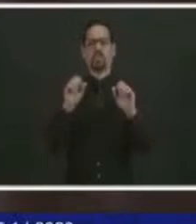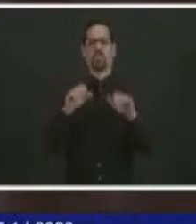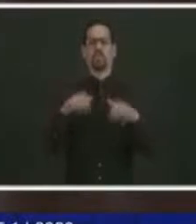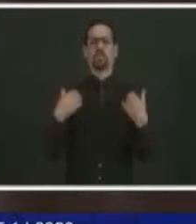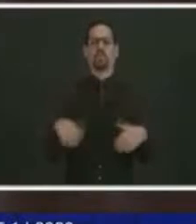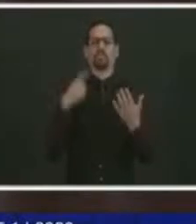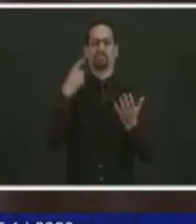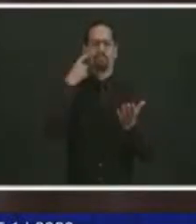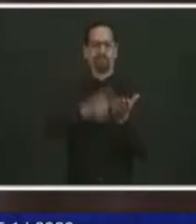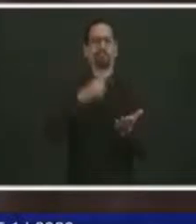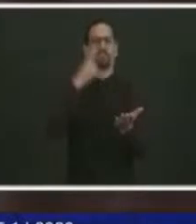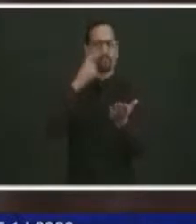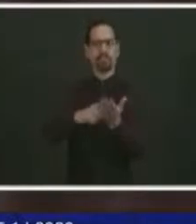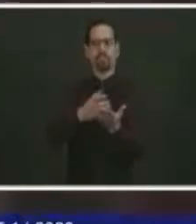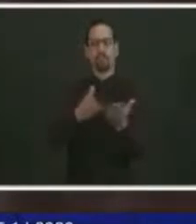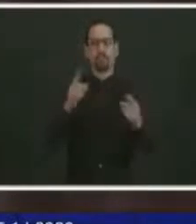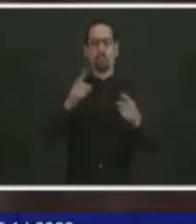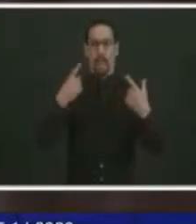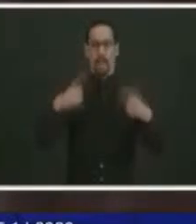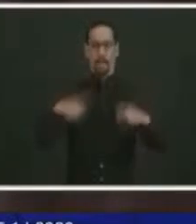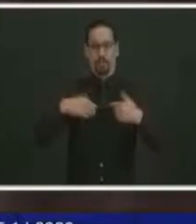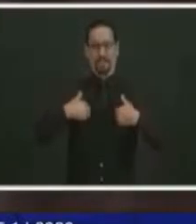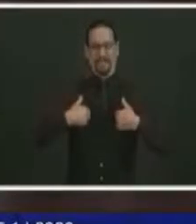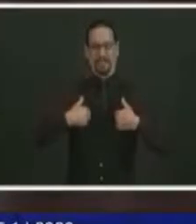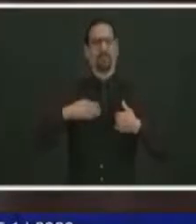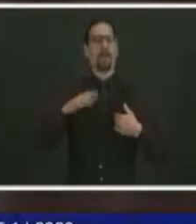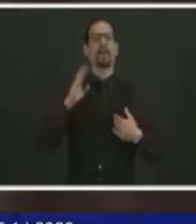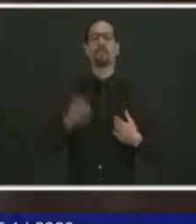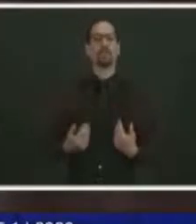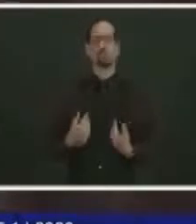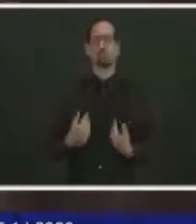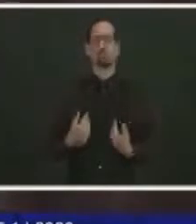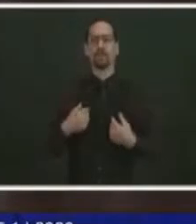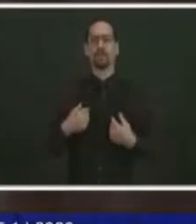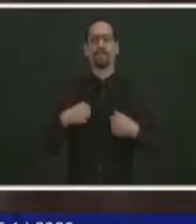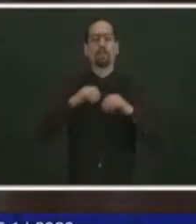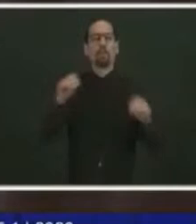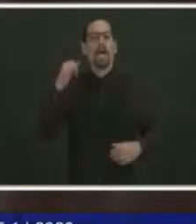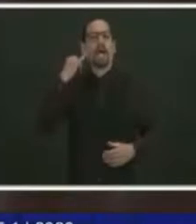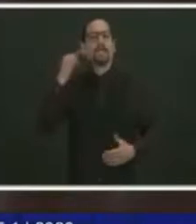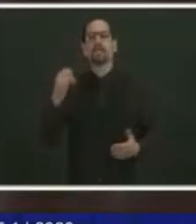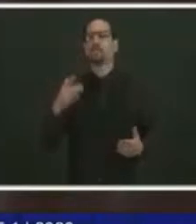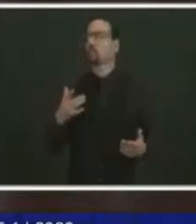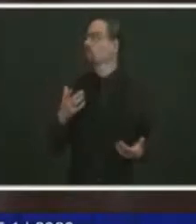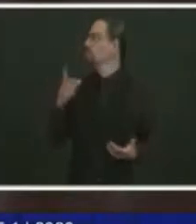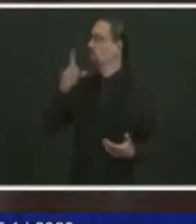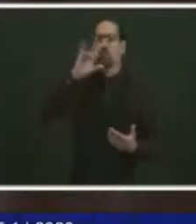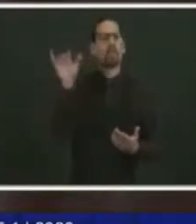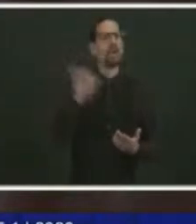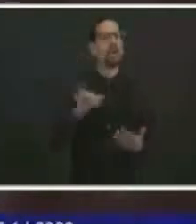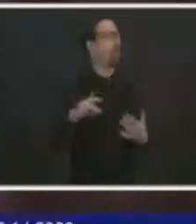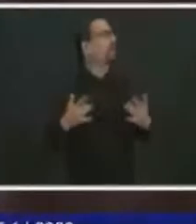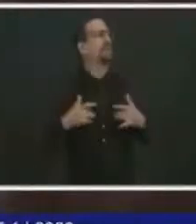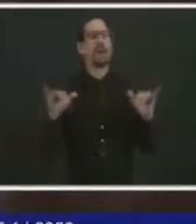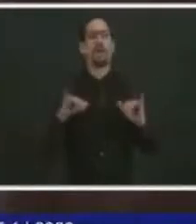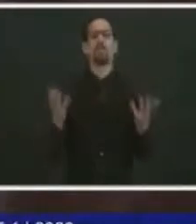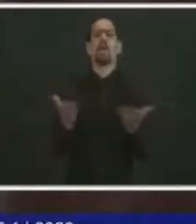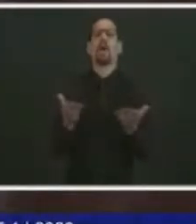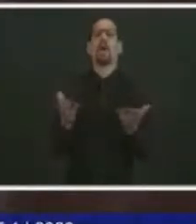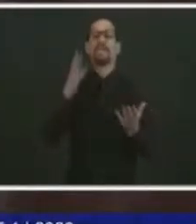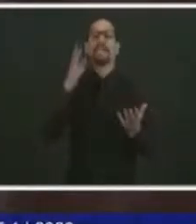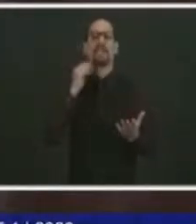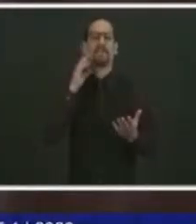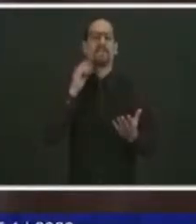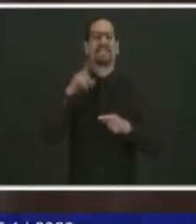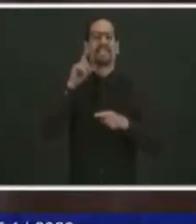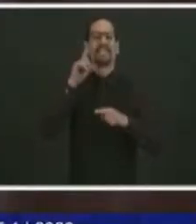Island a more fair place, I don't know what that's like. And I think that I just need to be honest about that. You